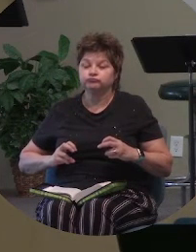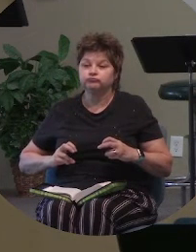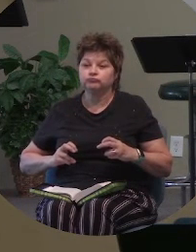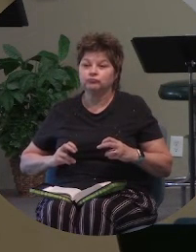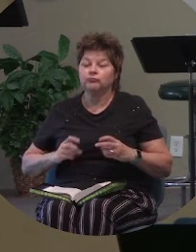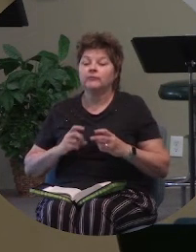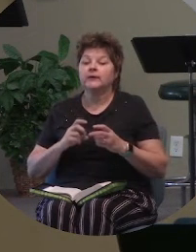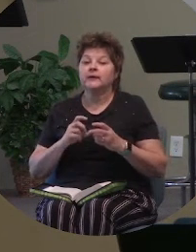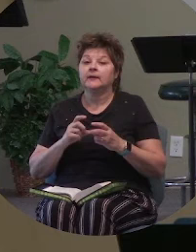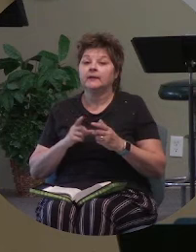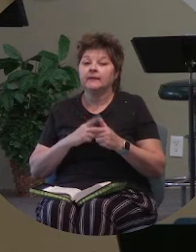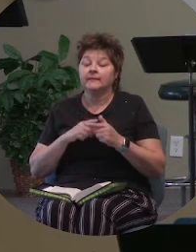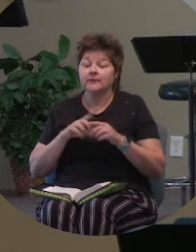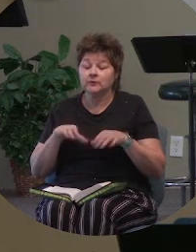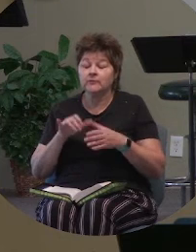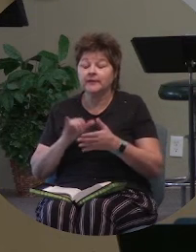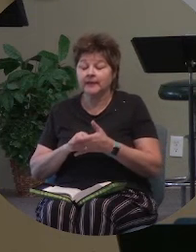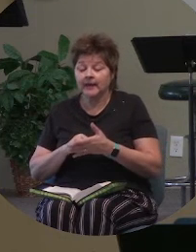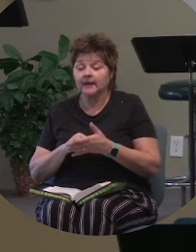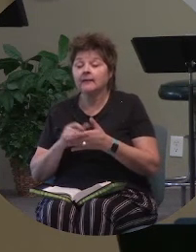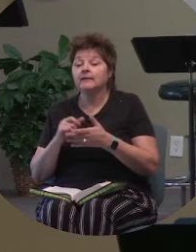And in doing so,